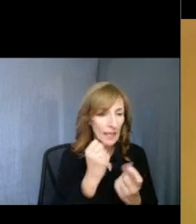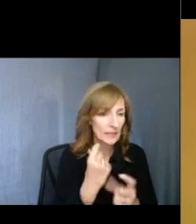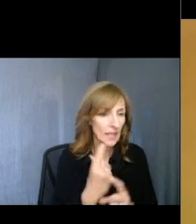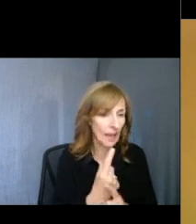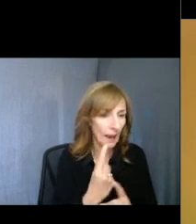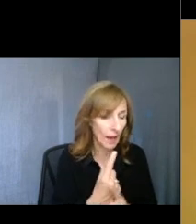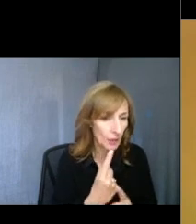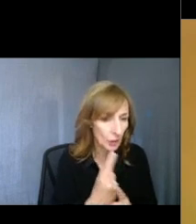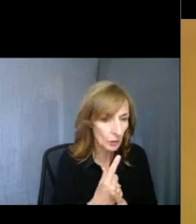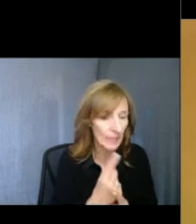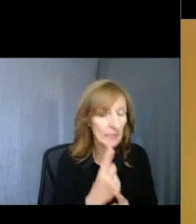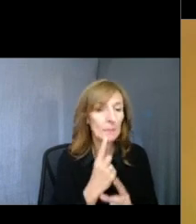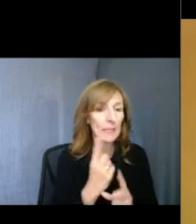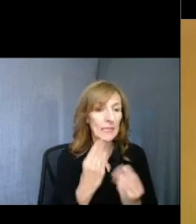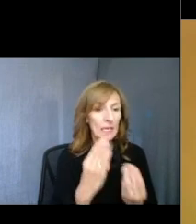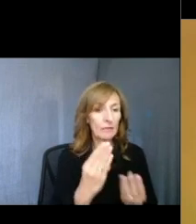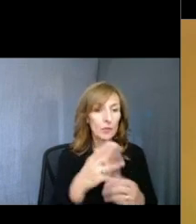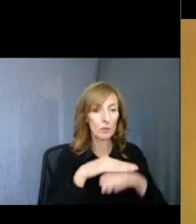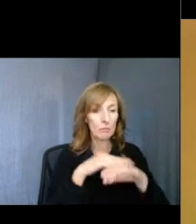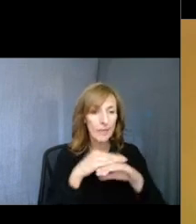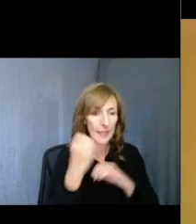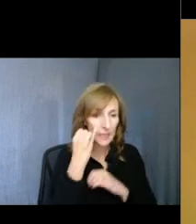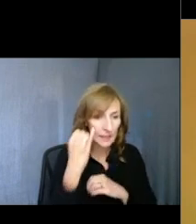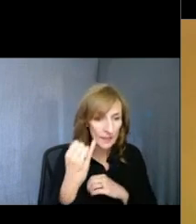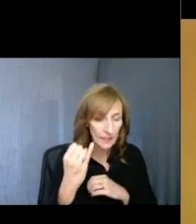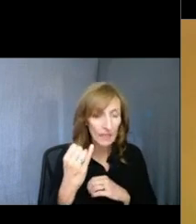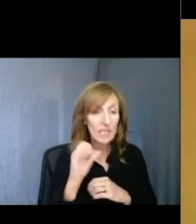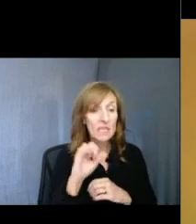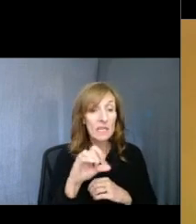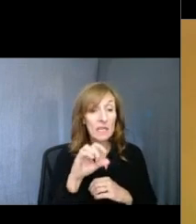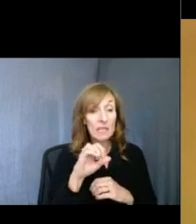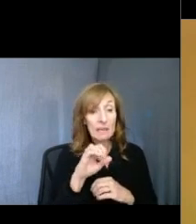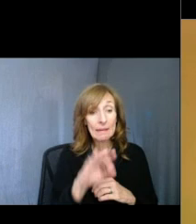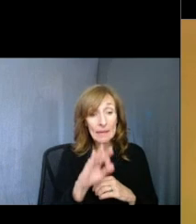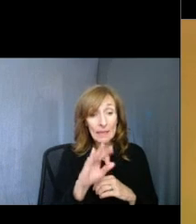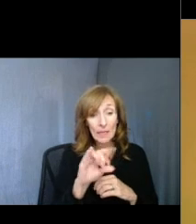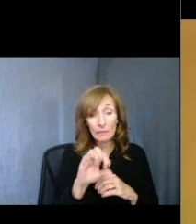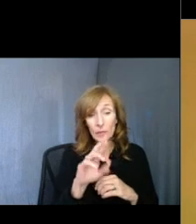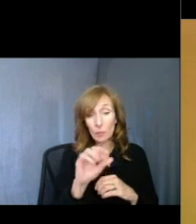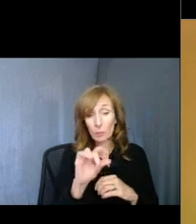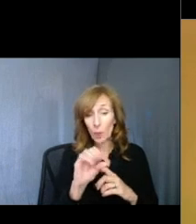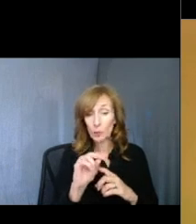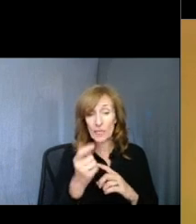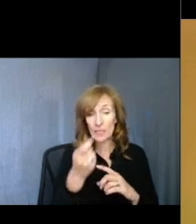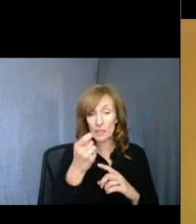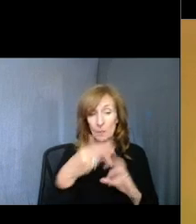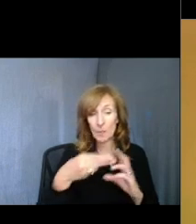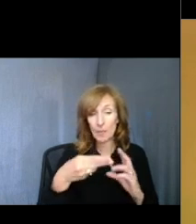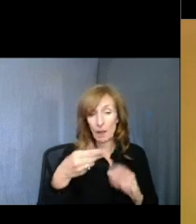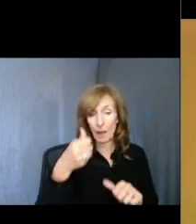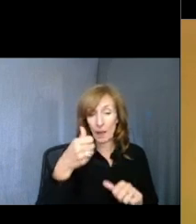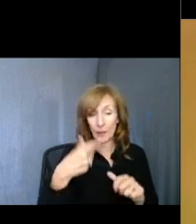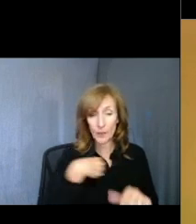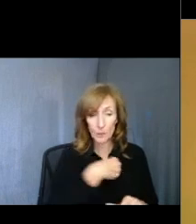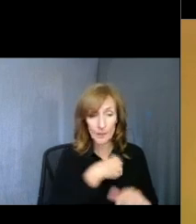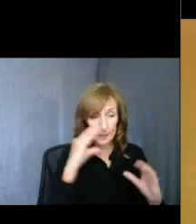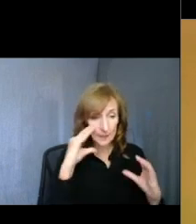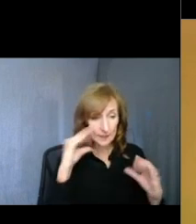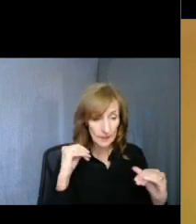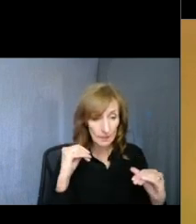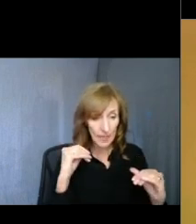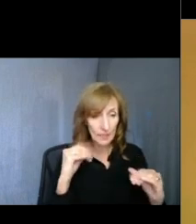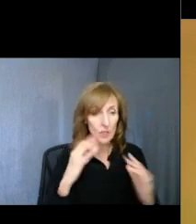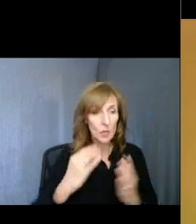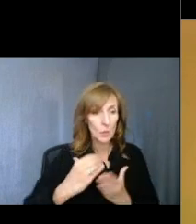is something. And if the protein was a little bit higher than I would expect, we would then collect urine very